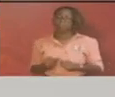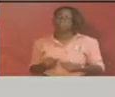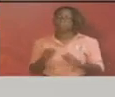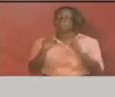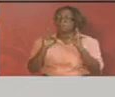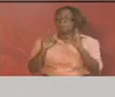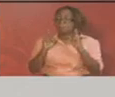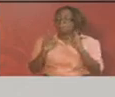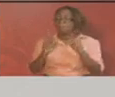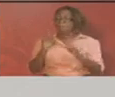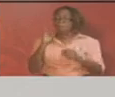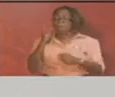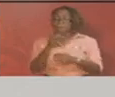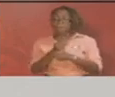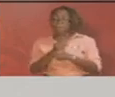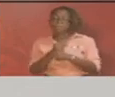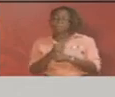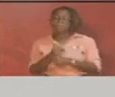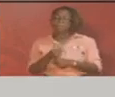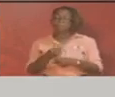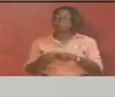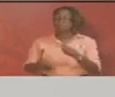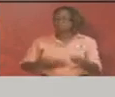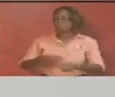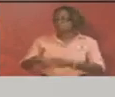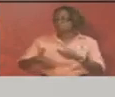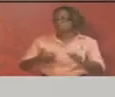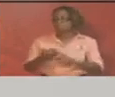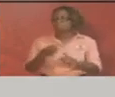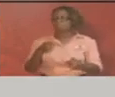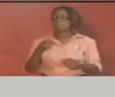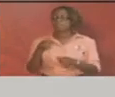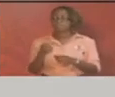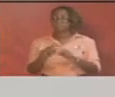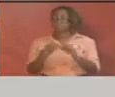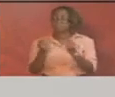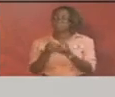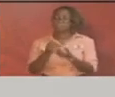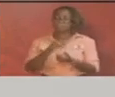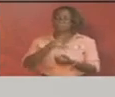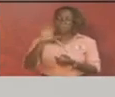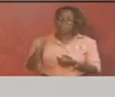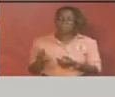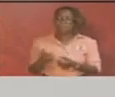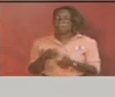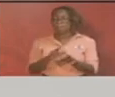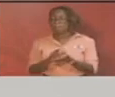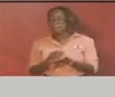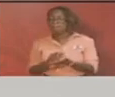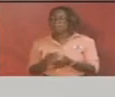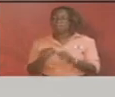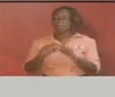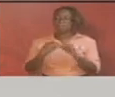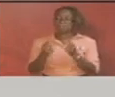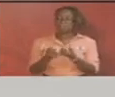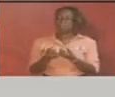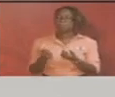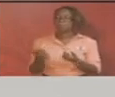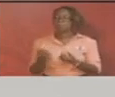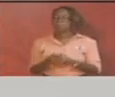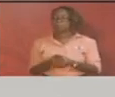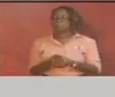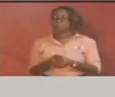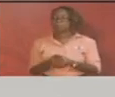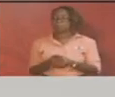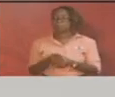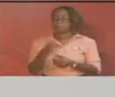near future from possibly the African Medical Council once things go well as well. So the three things, just to